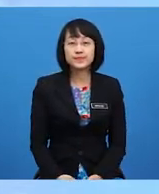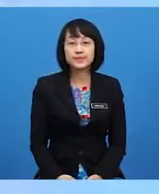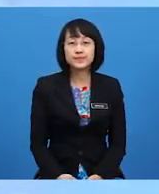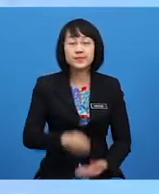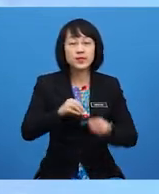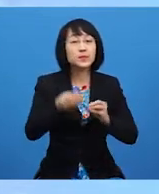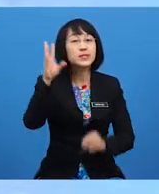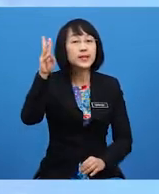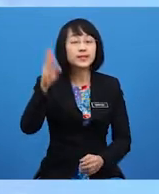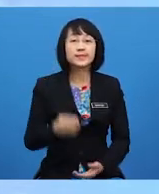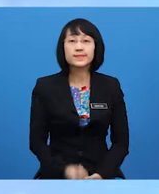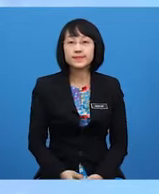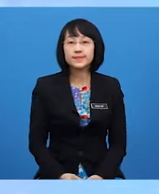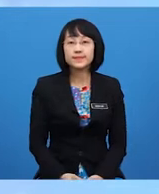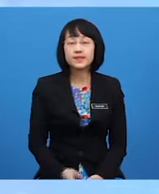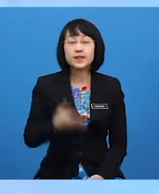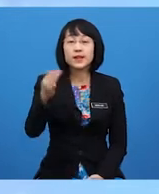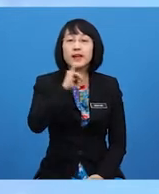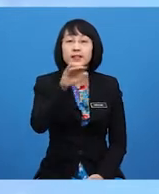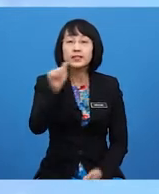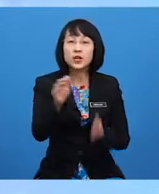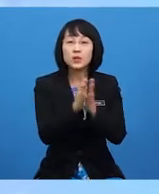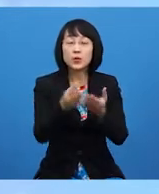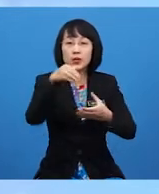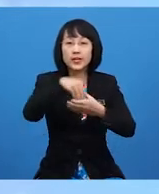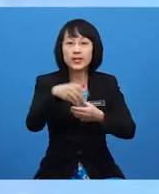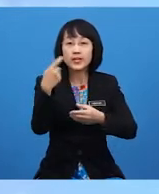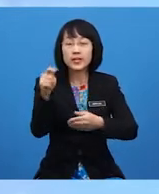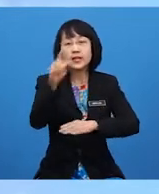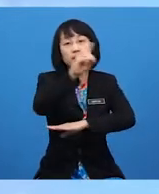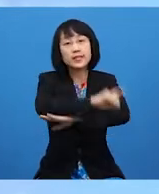And number six, there is a book in the desk.